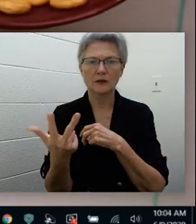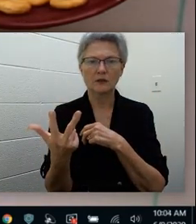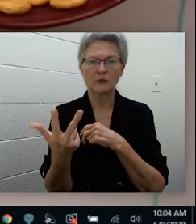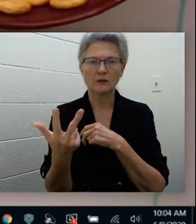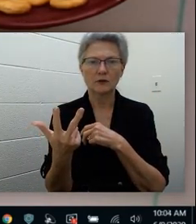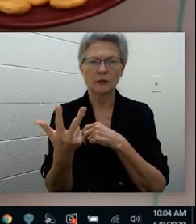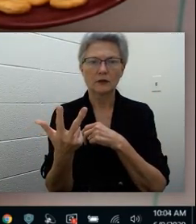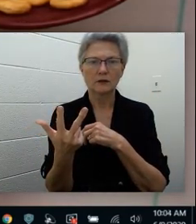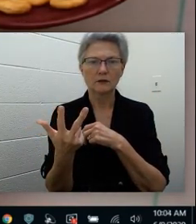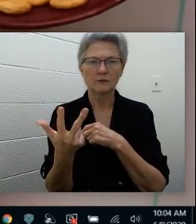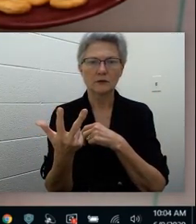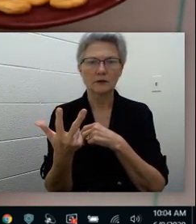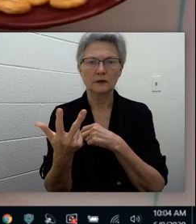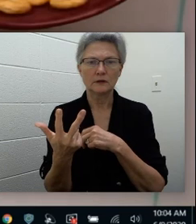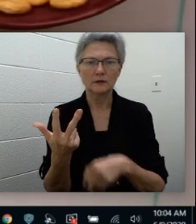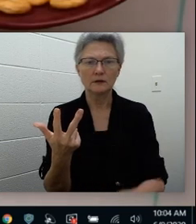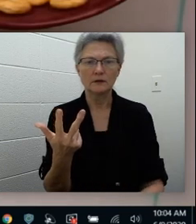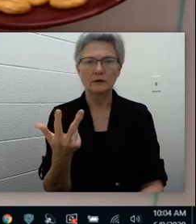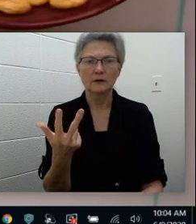3,